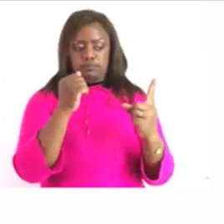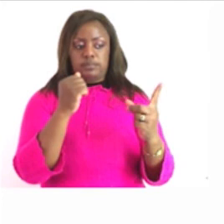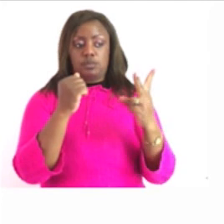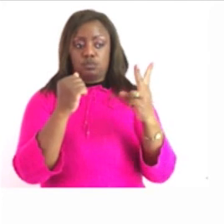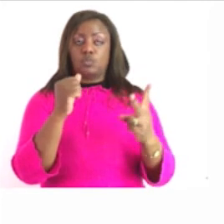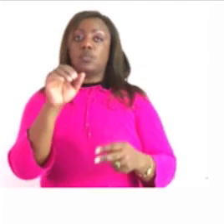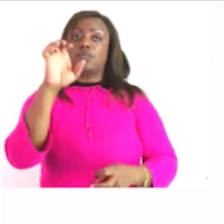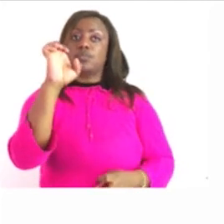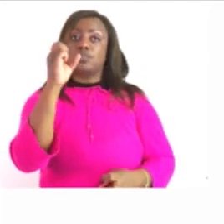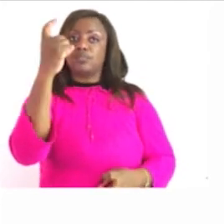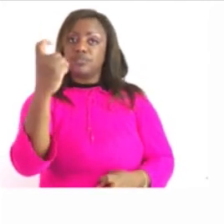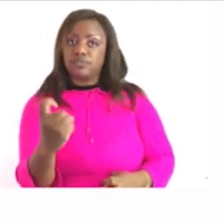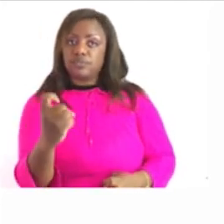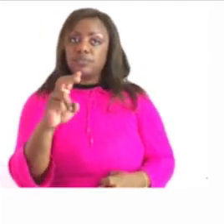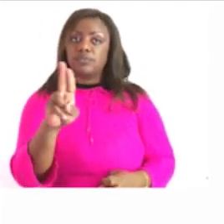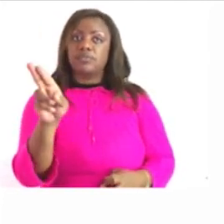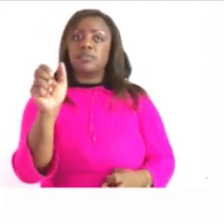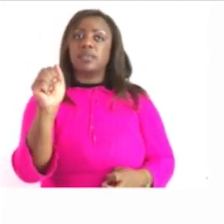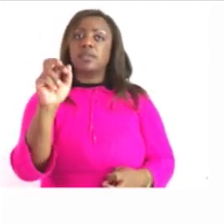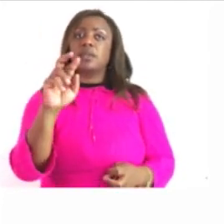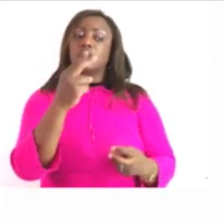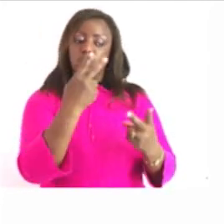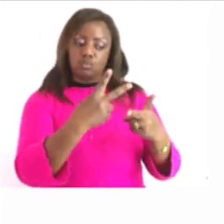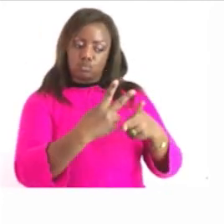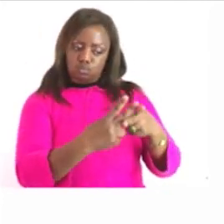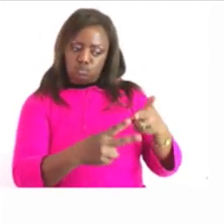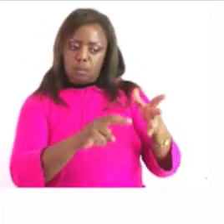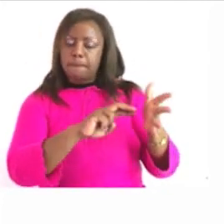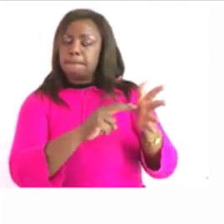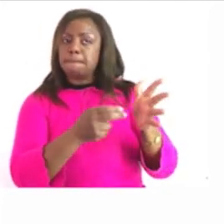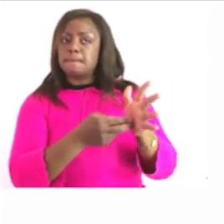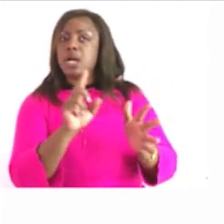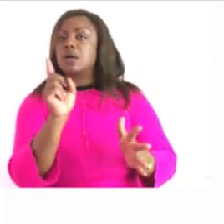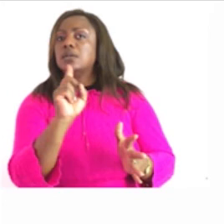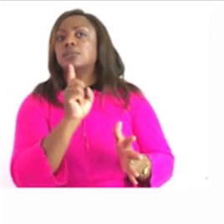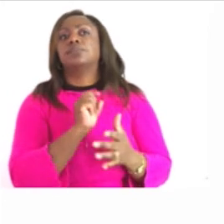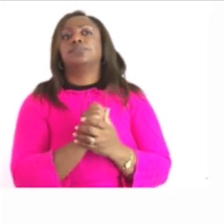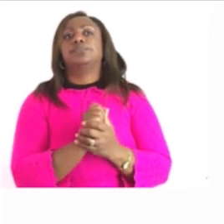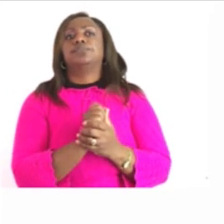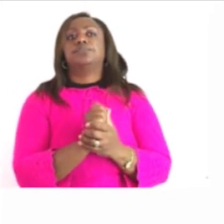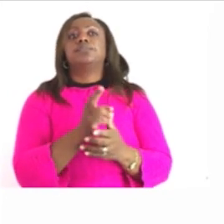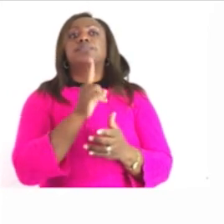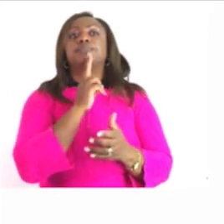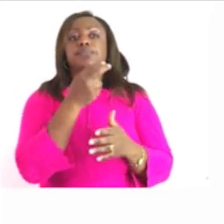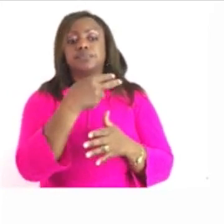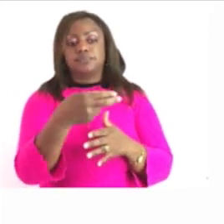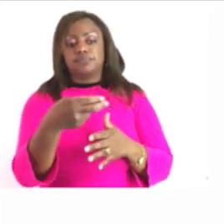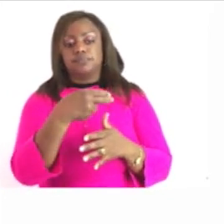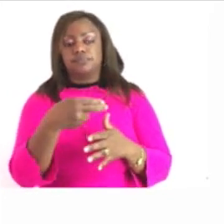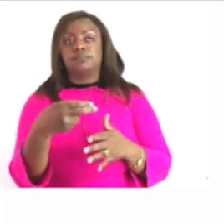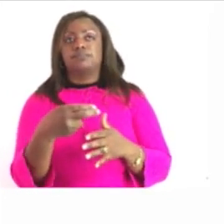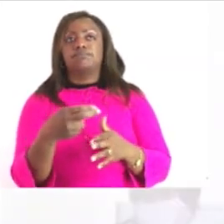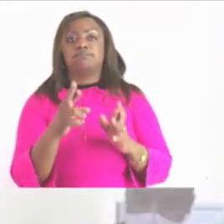to the diaphragm during the process of breathing. I hope you have enjoyed the lesson. We'll see each other